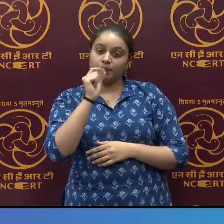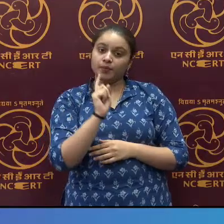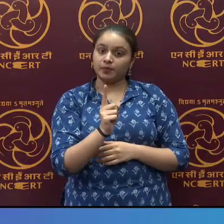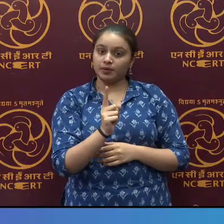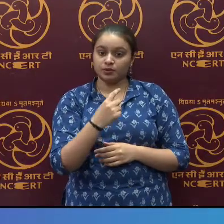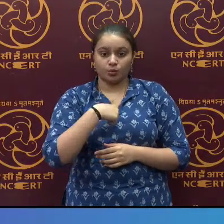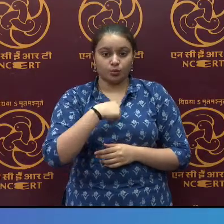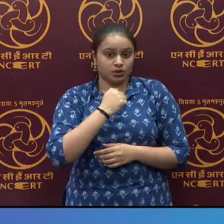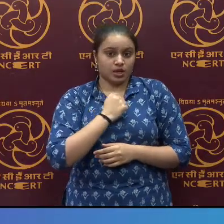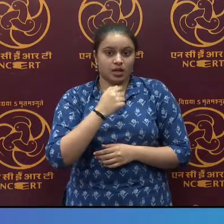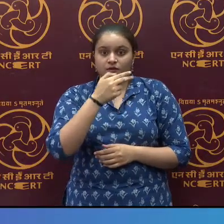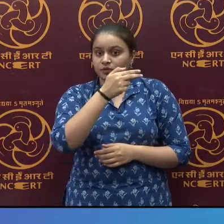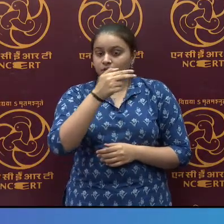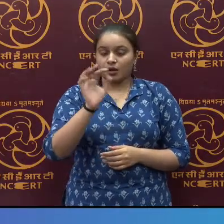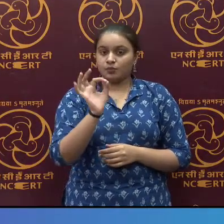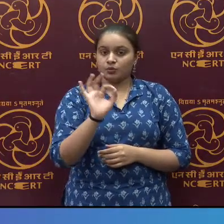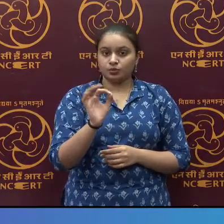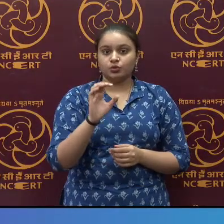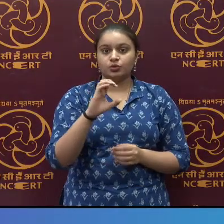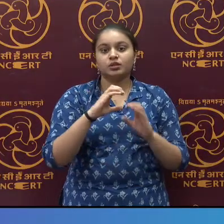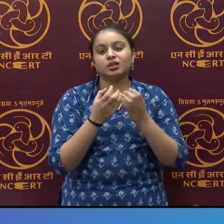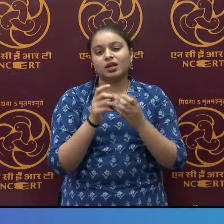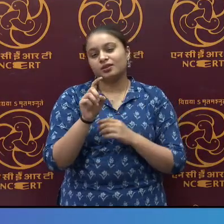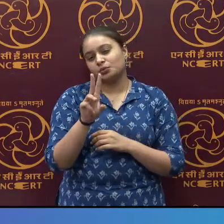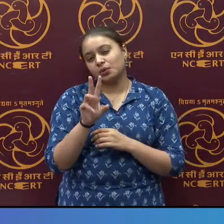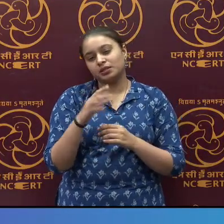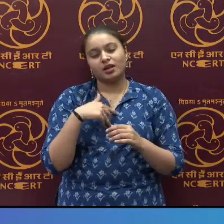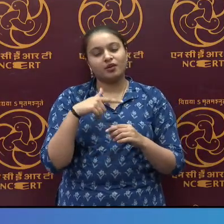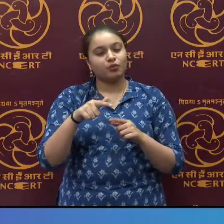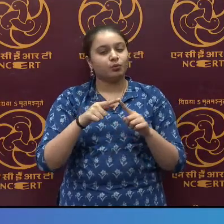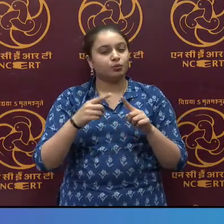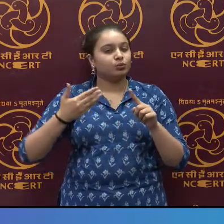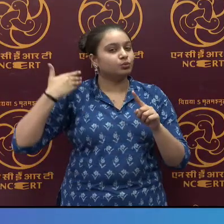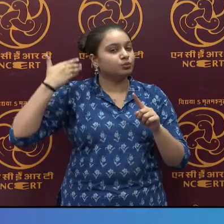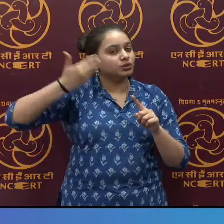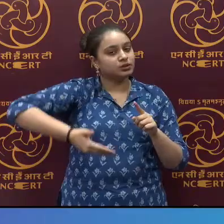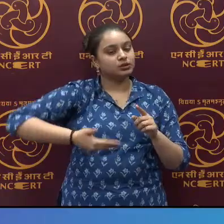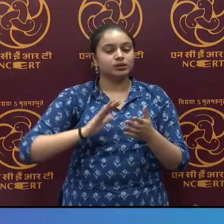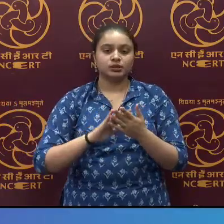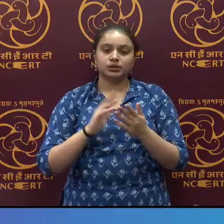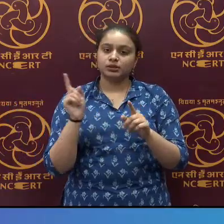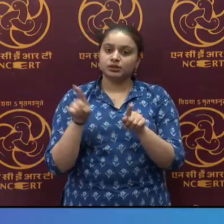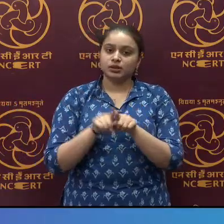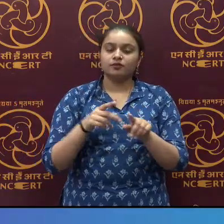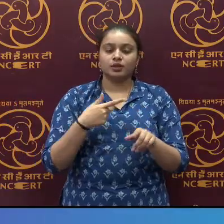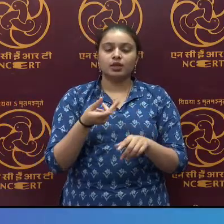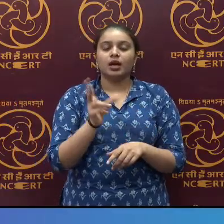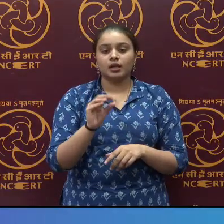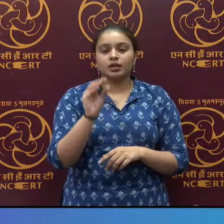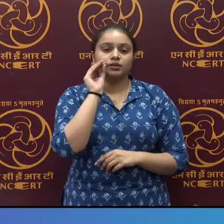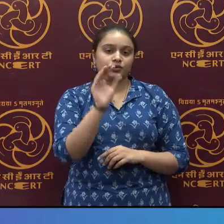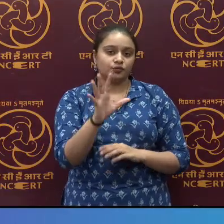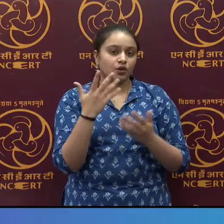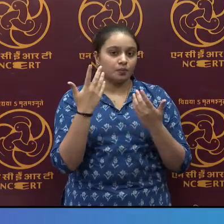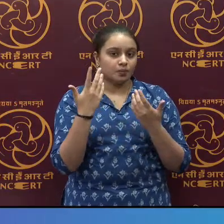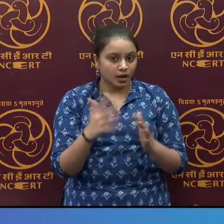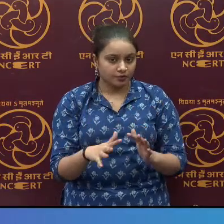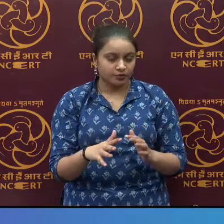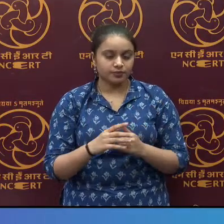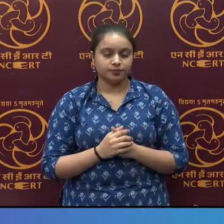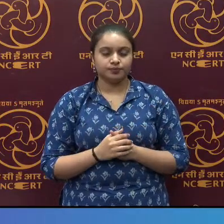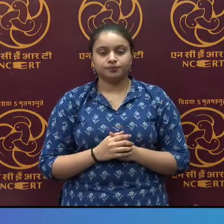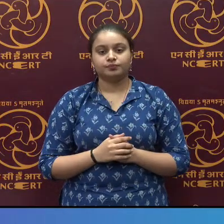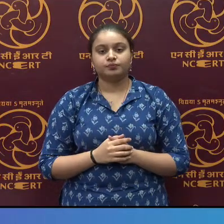important. I think now they are in class 12, they have been trained over the years in this, but we are just repeating for in terms of reinforcing